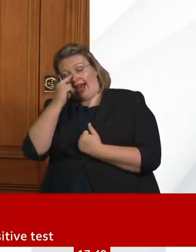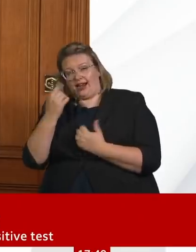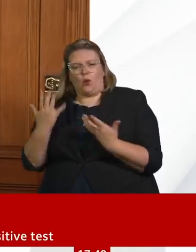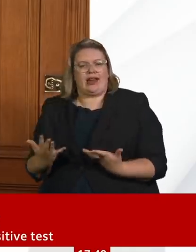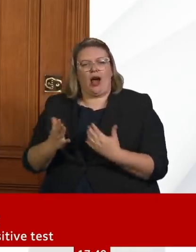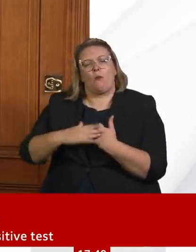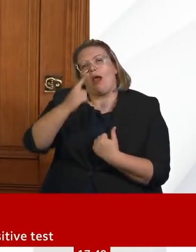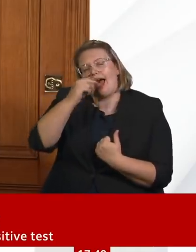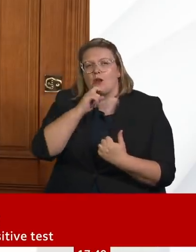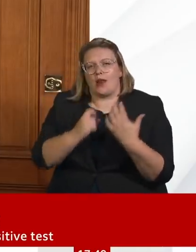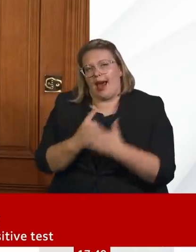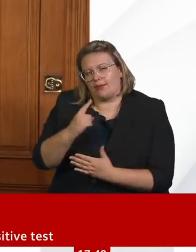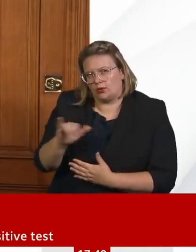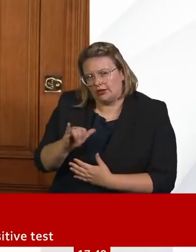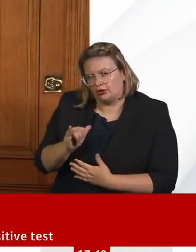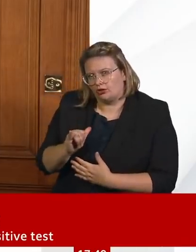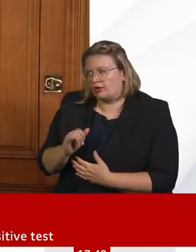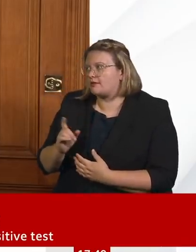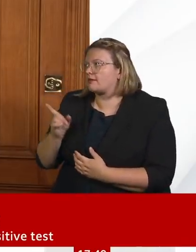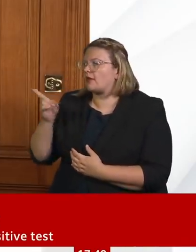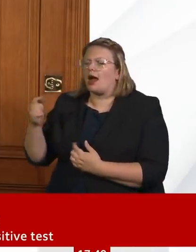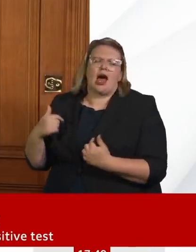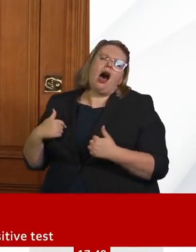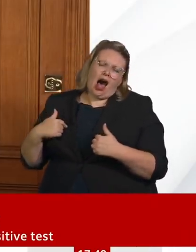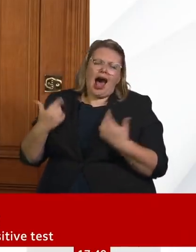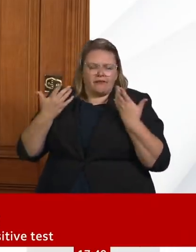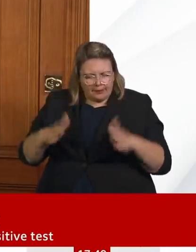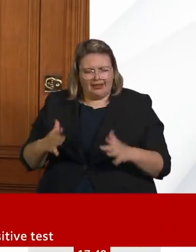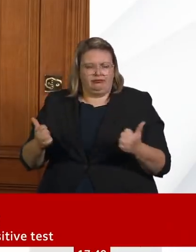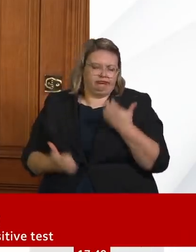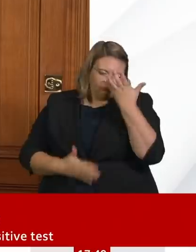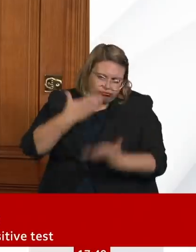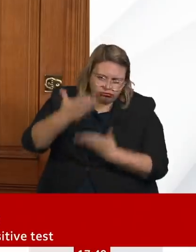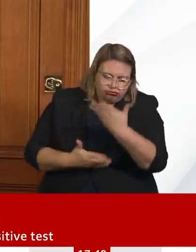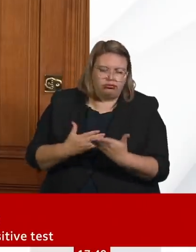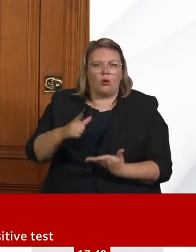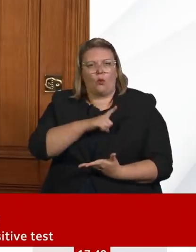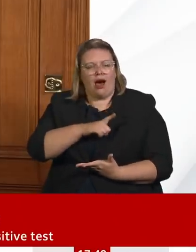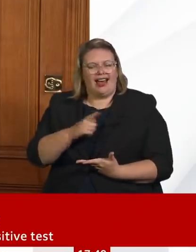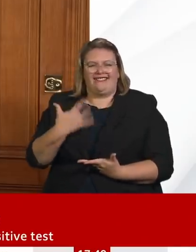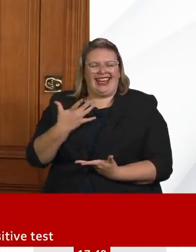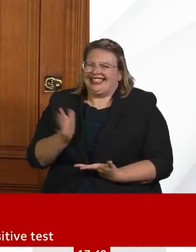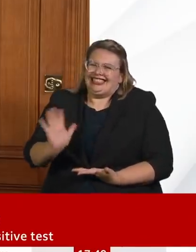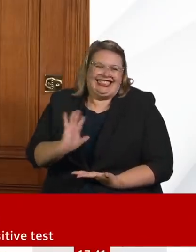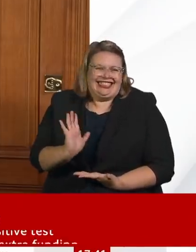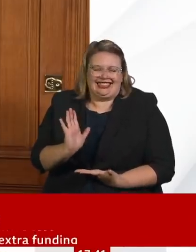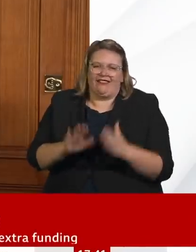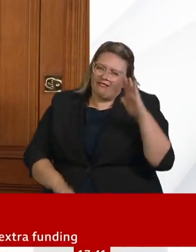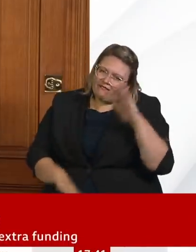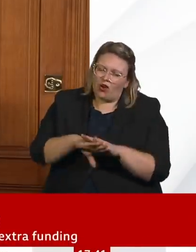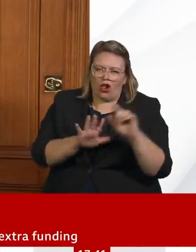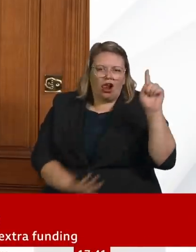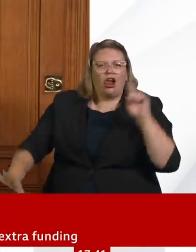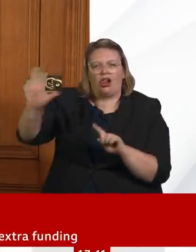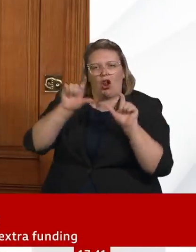why I think a national lockdown at the moment would be inappropriate for communities in